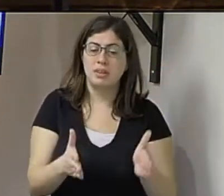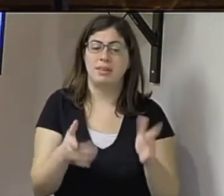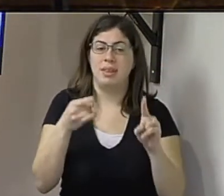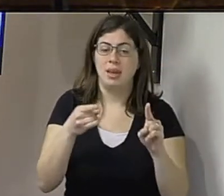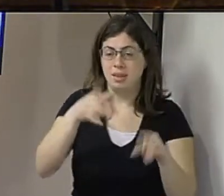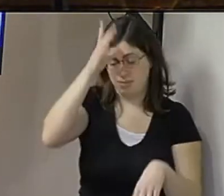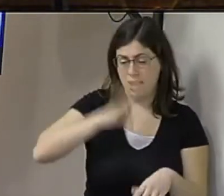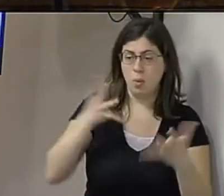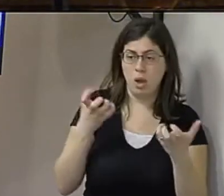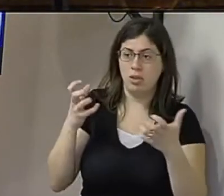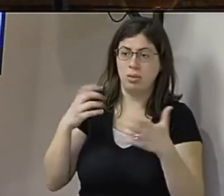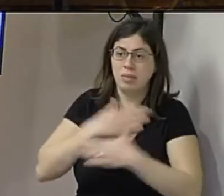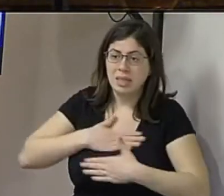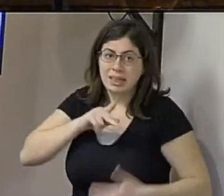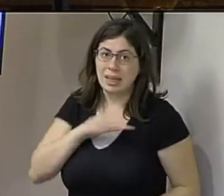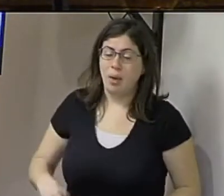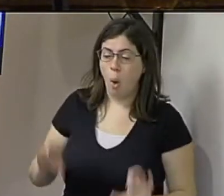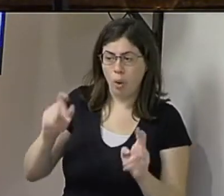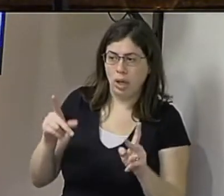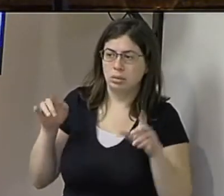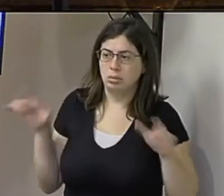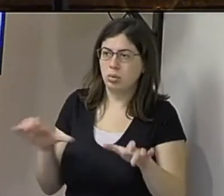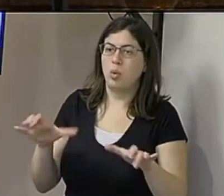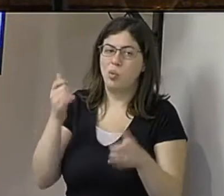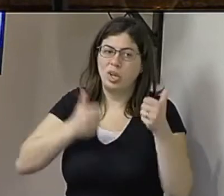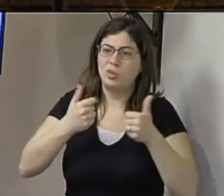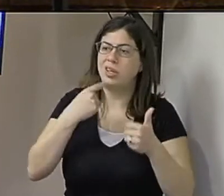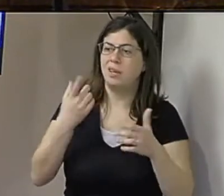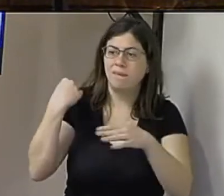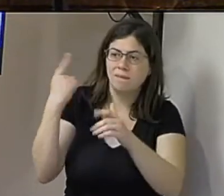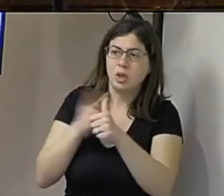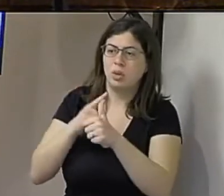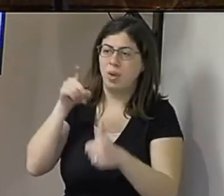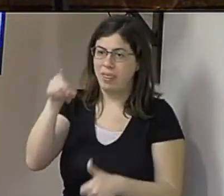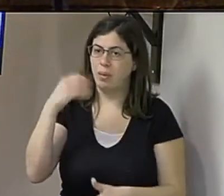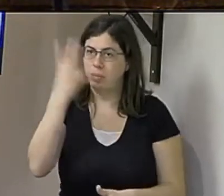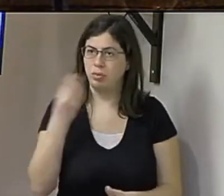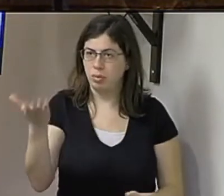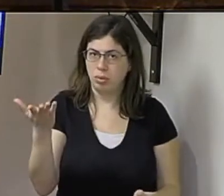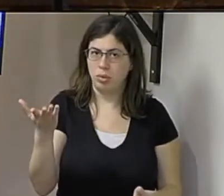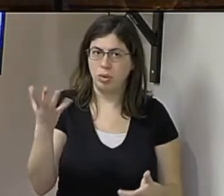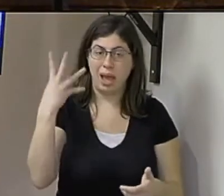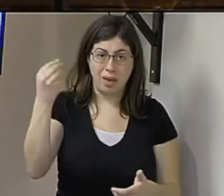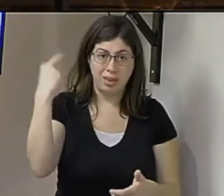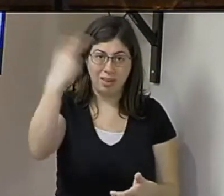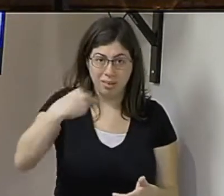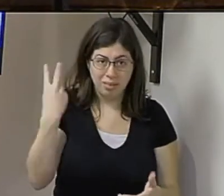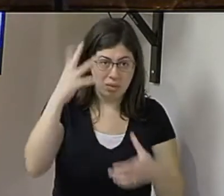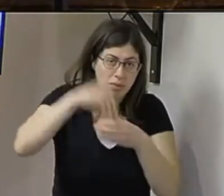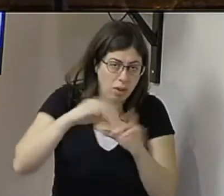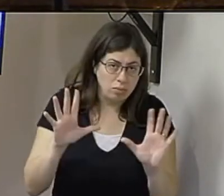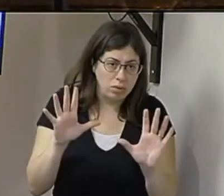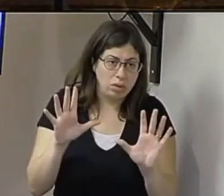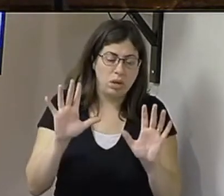wants to please the king, he says, okay, I'm going to have to, let's do good. Which ones are we going to send in first? Well, that one looks beautiful. So her outward beauty is a part of this, and we don't